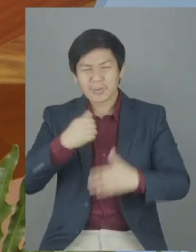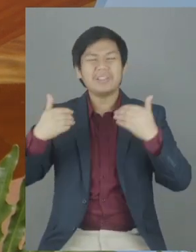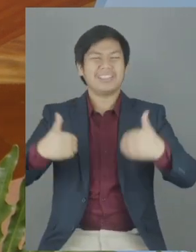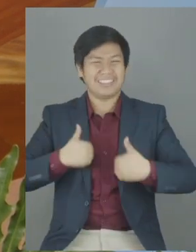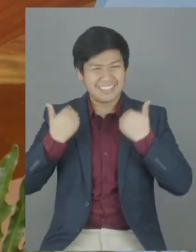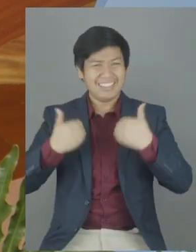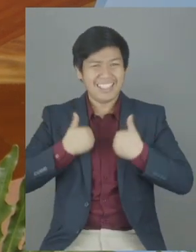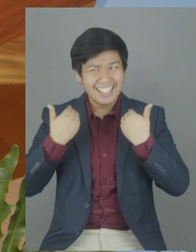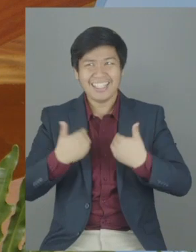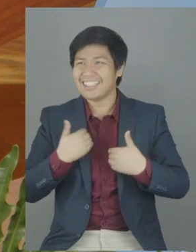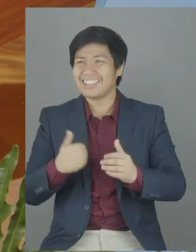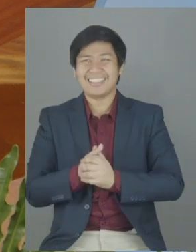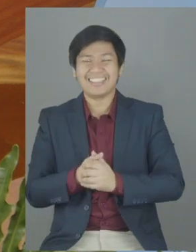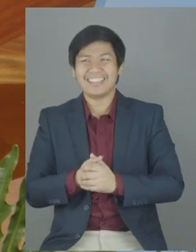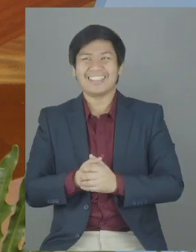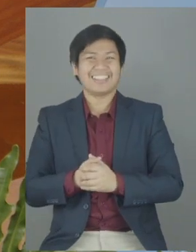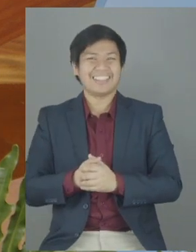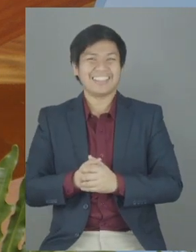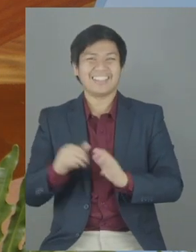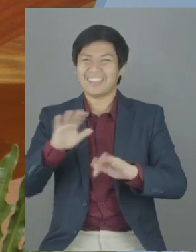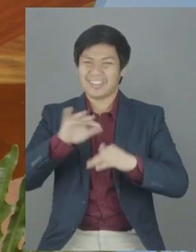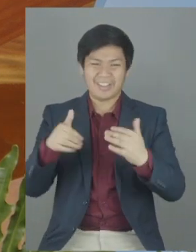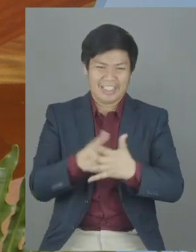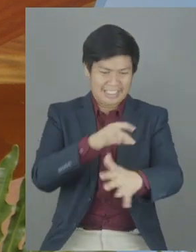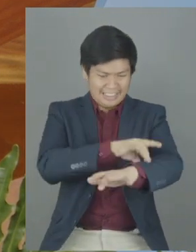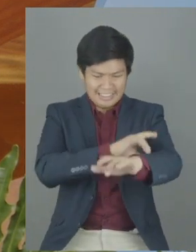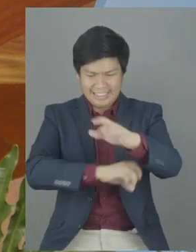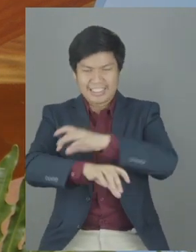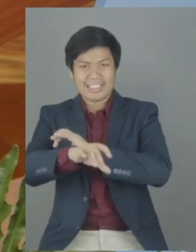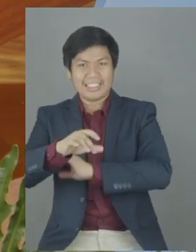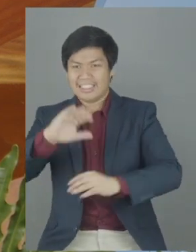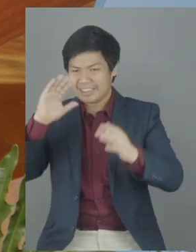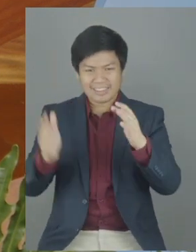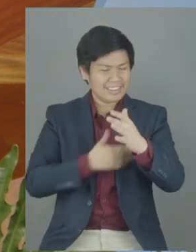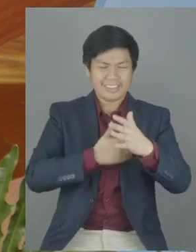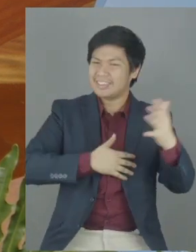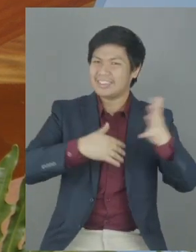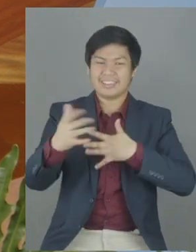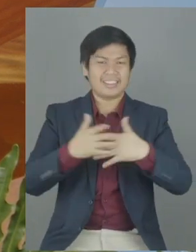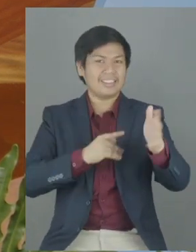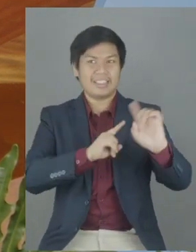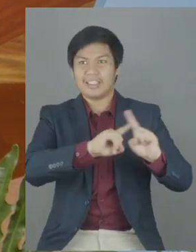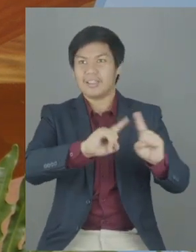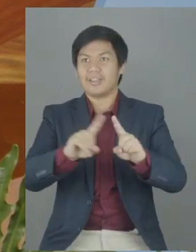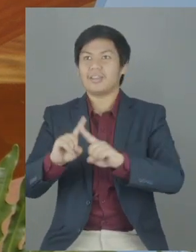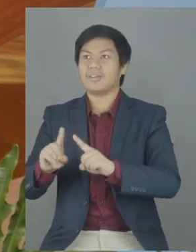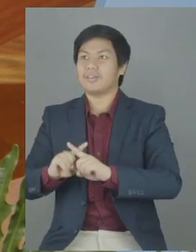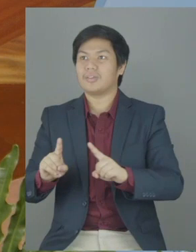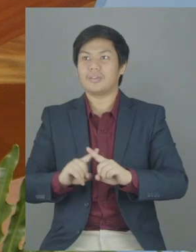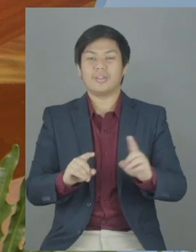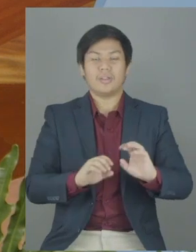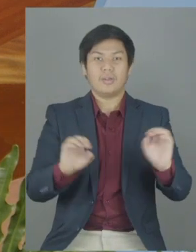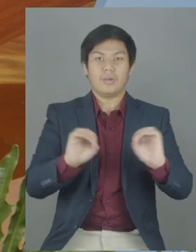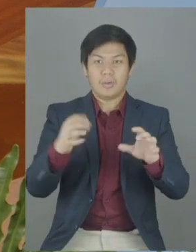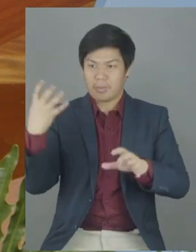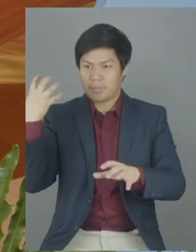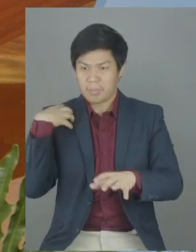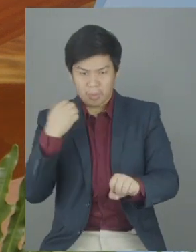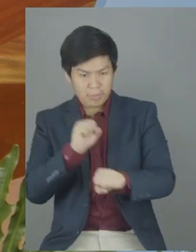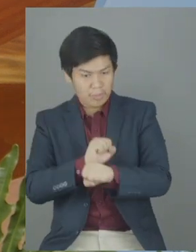noisy, piercings, tattoos, musical preferences, no matter how different you are, no boss, no